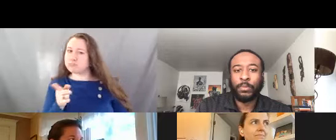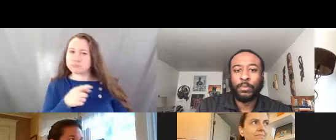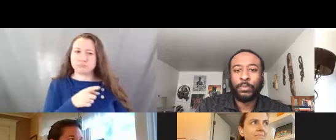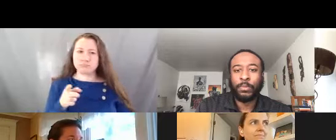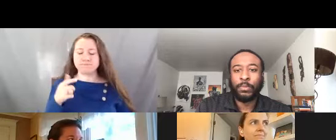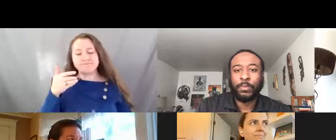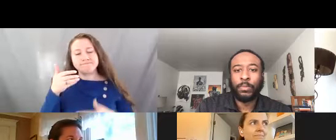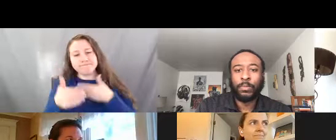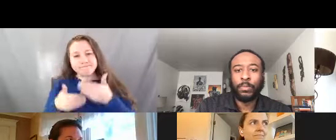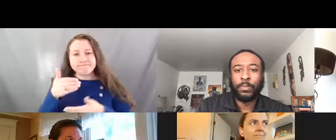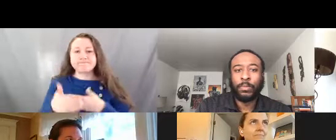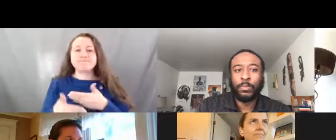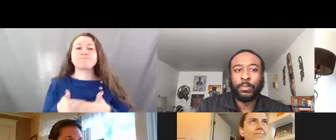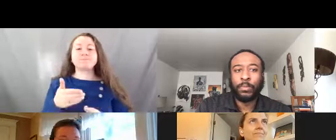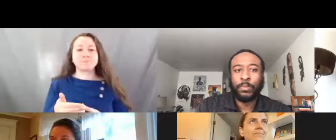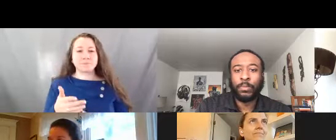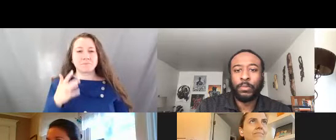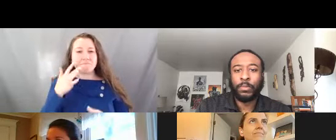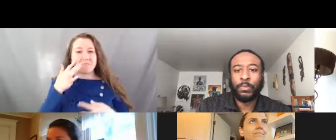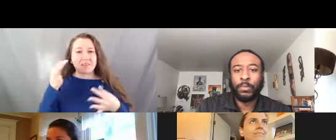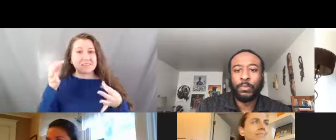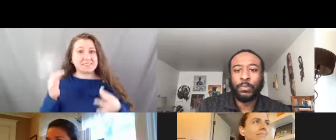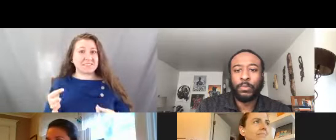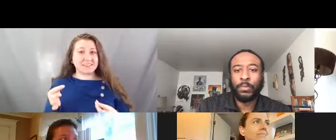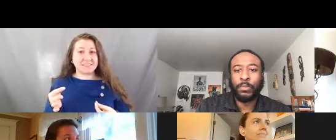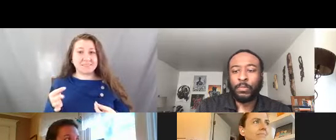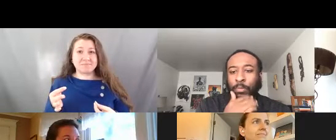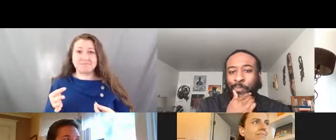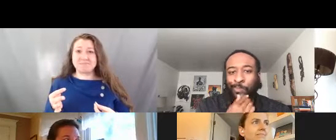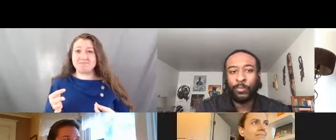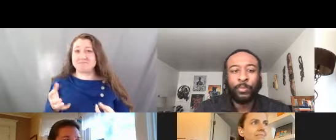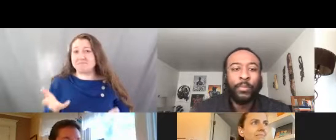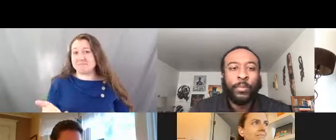by, I actually decided to just stay in RIT